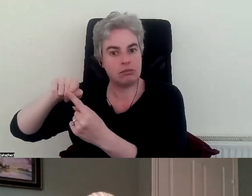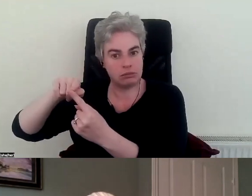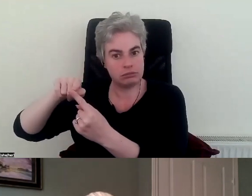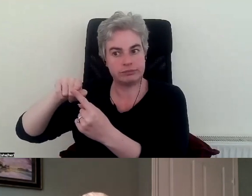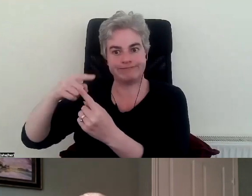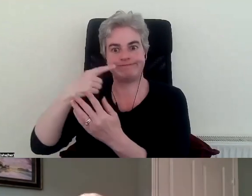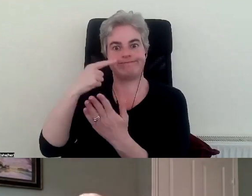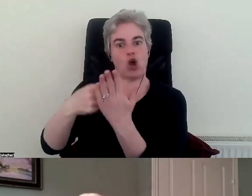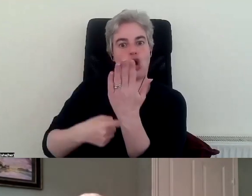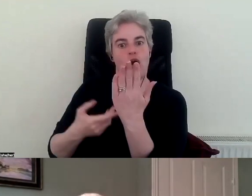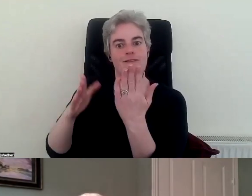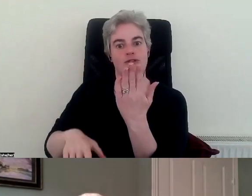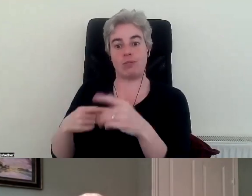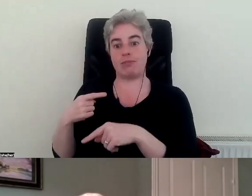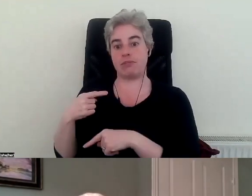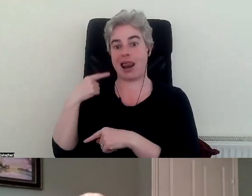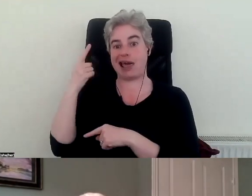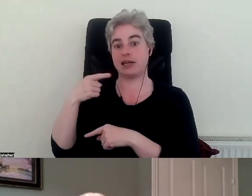orders that came from London.